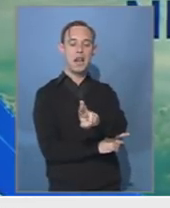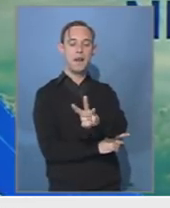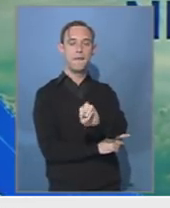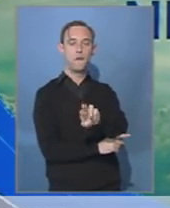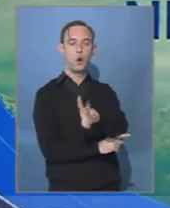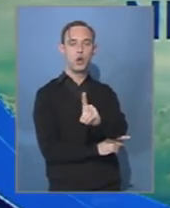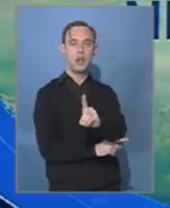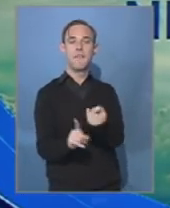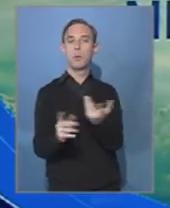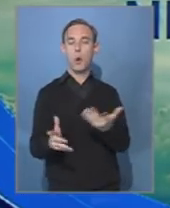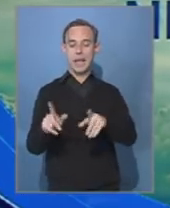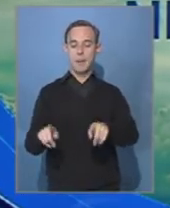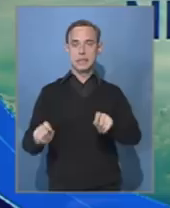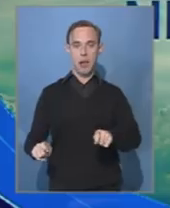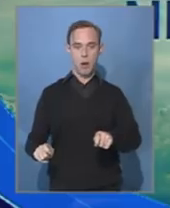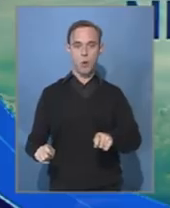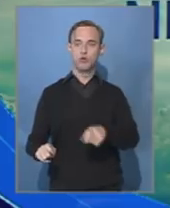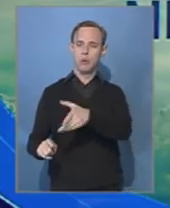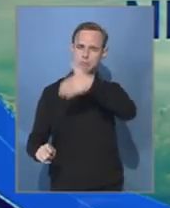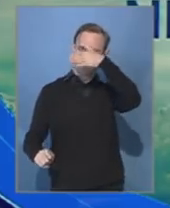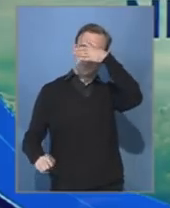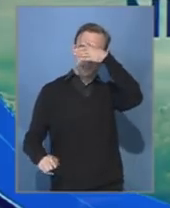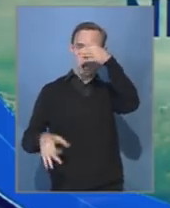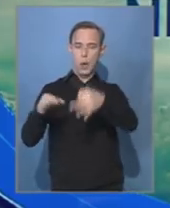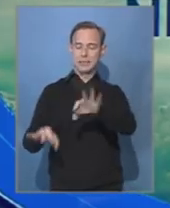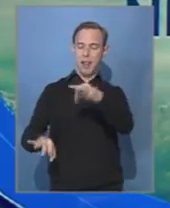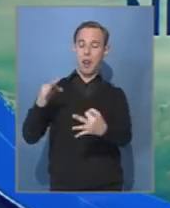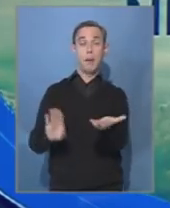Town, political analyst, former member of the ANC, giving us some insights on what